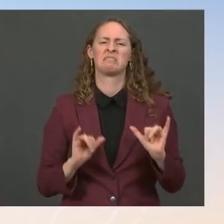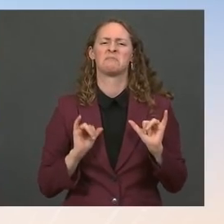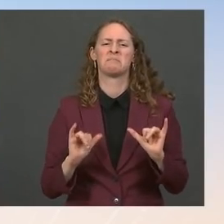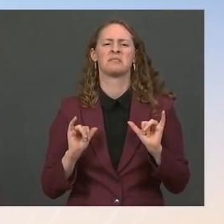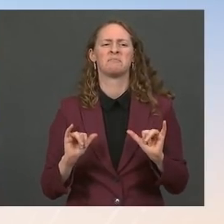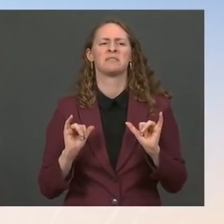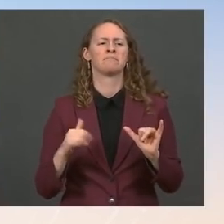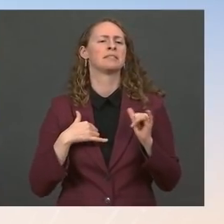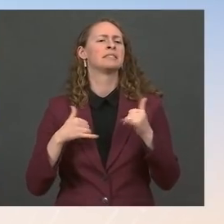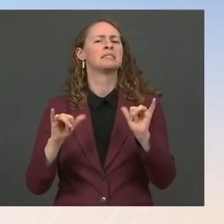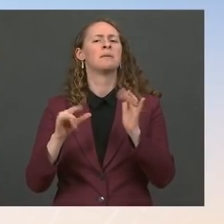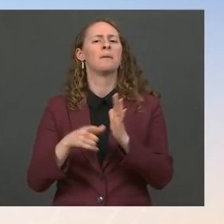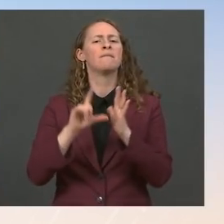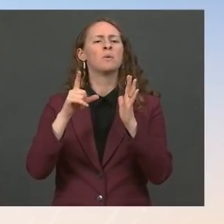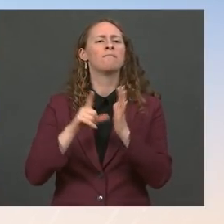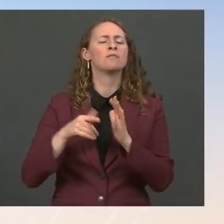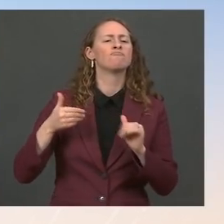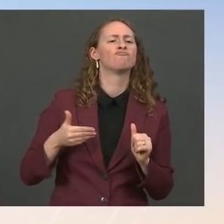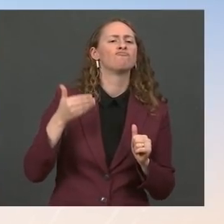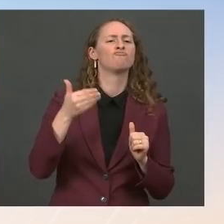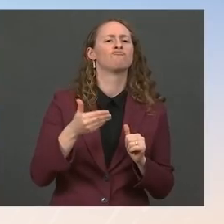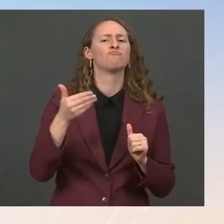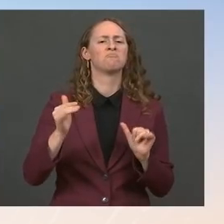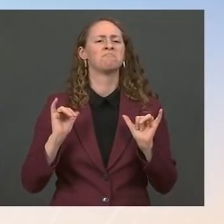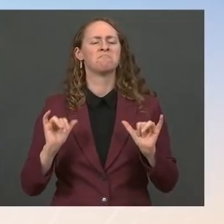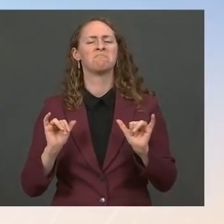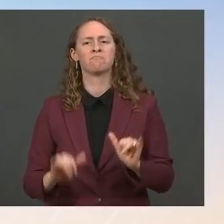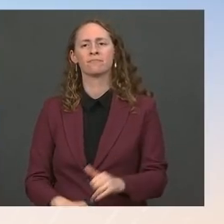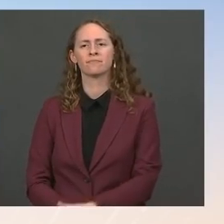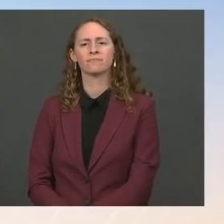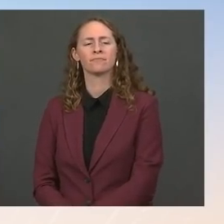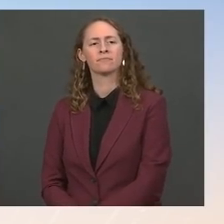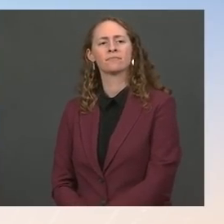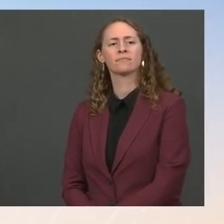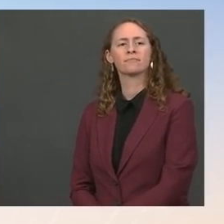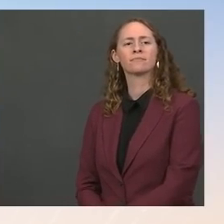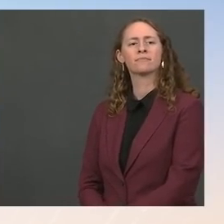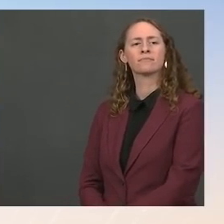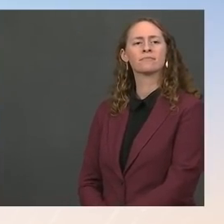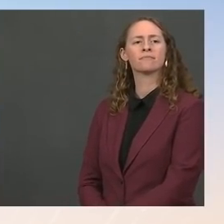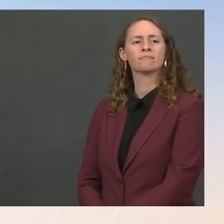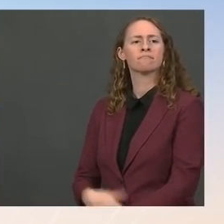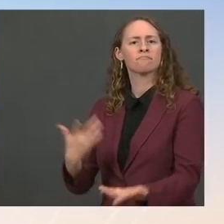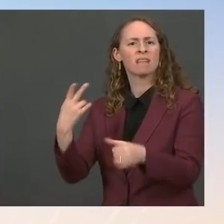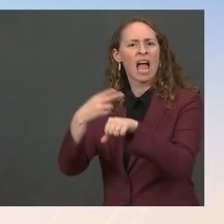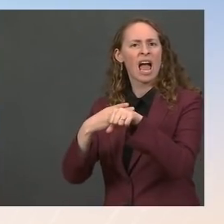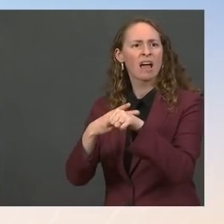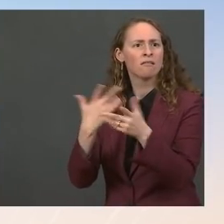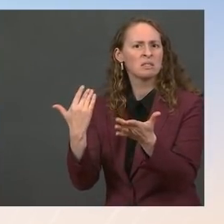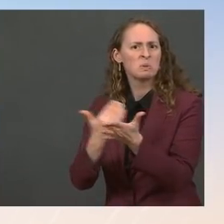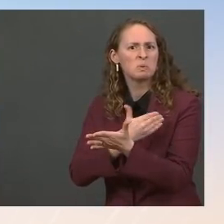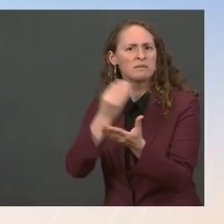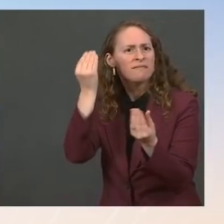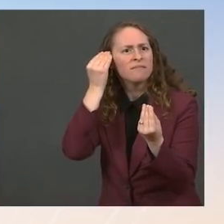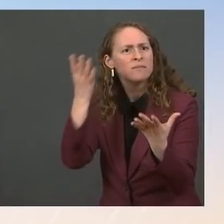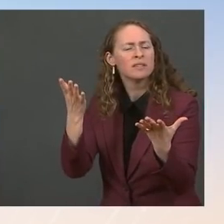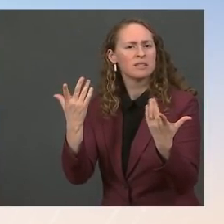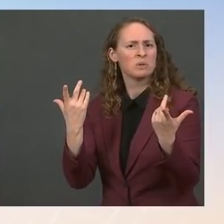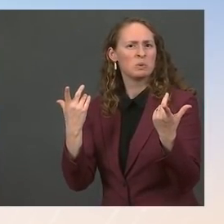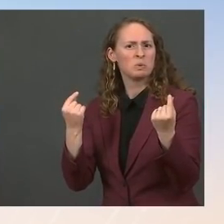as has been the case since the beginning of the administration. And just one more question on Haiti. Is there any other information you can give us about what the administration is doing to